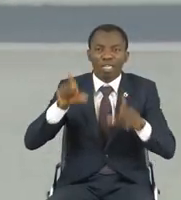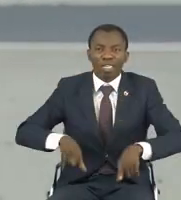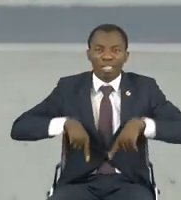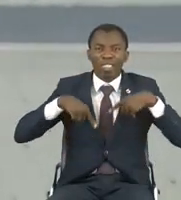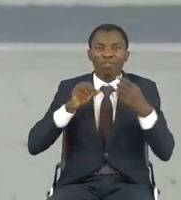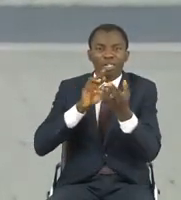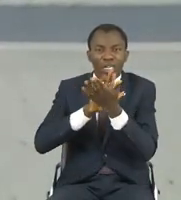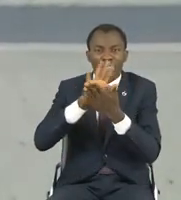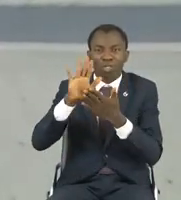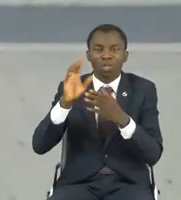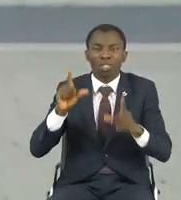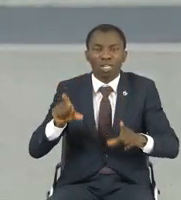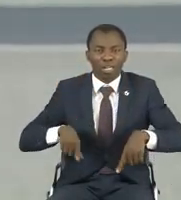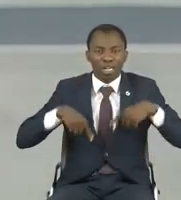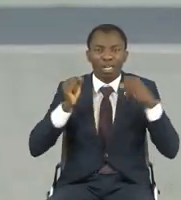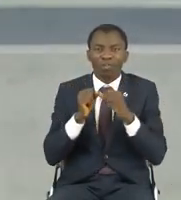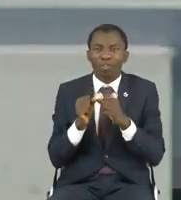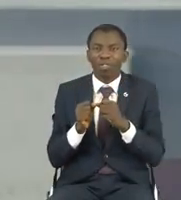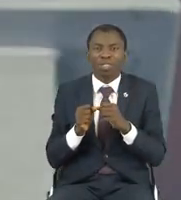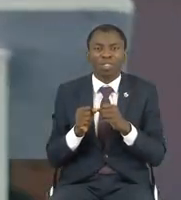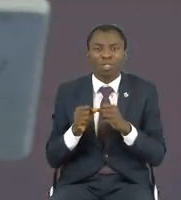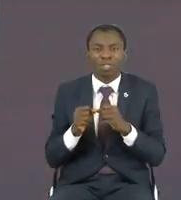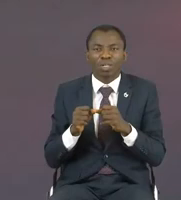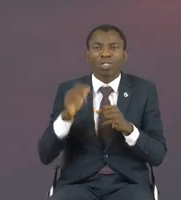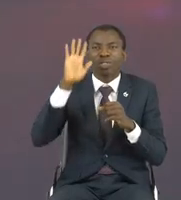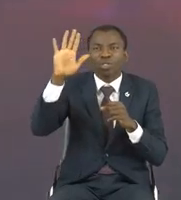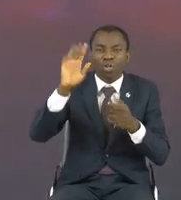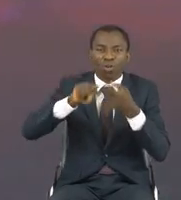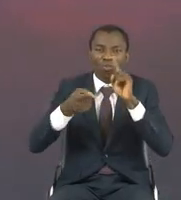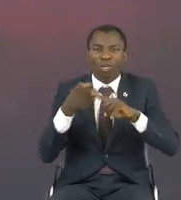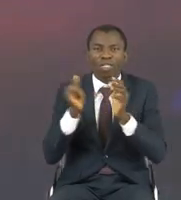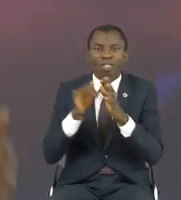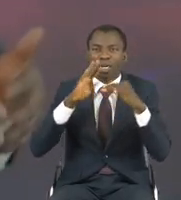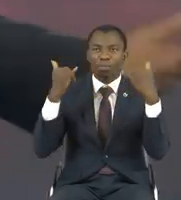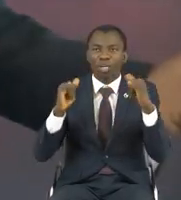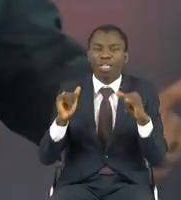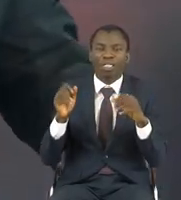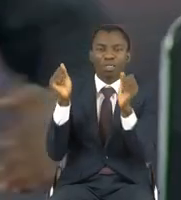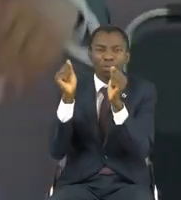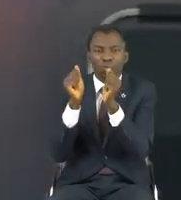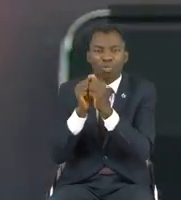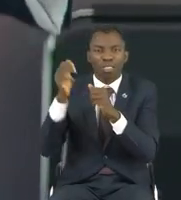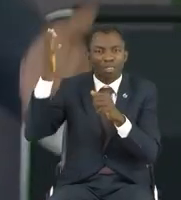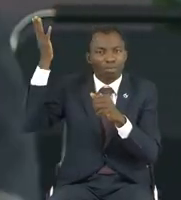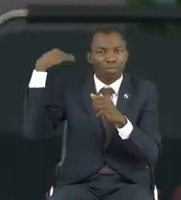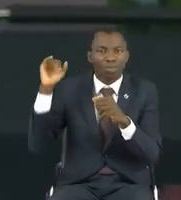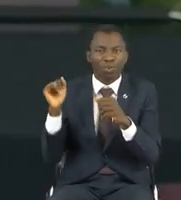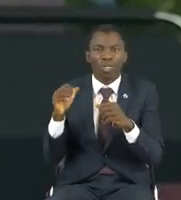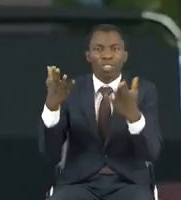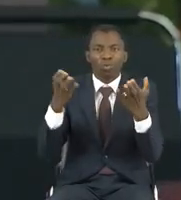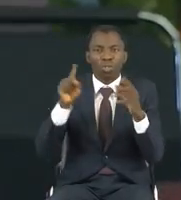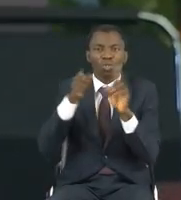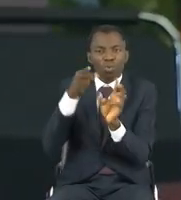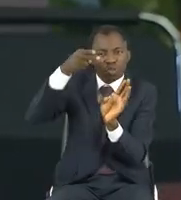the friends you've been playing pranks with before, they want you to gamble with them